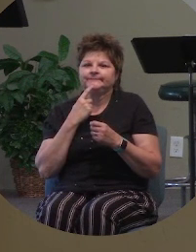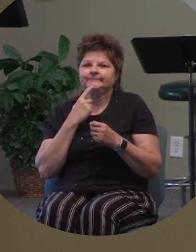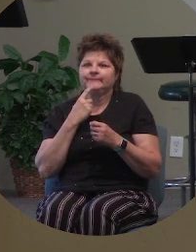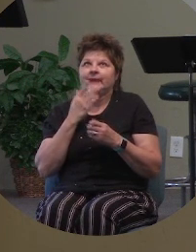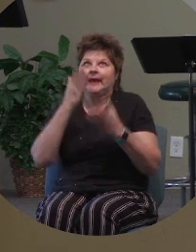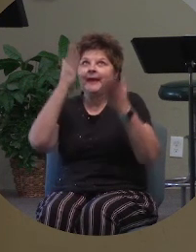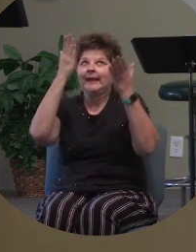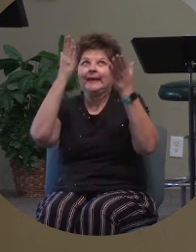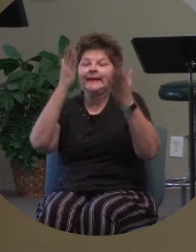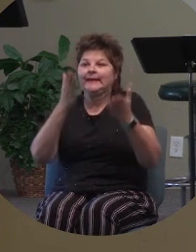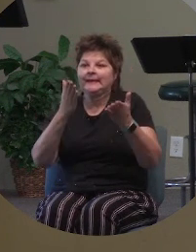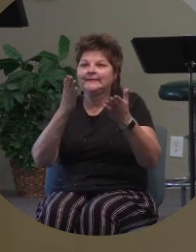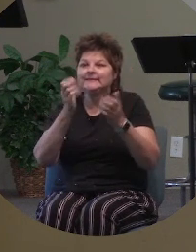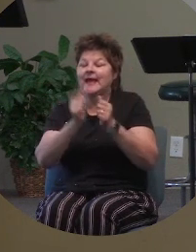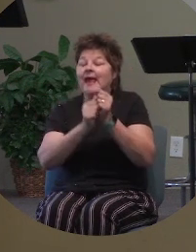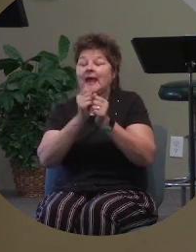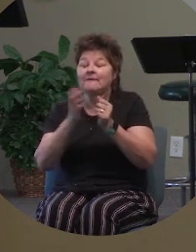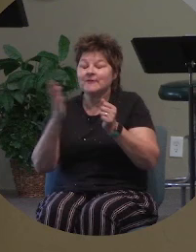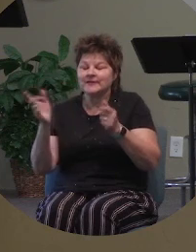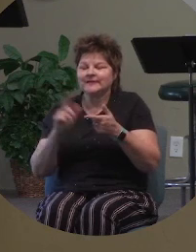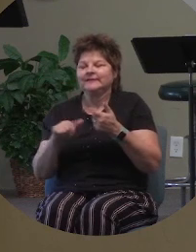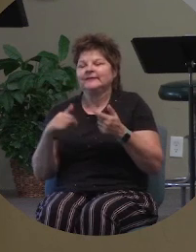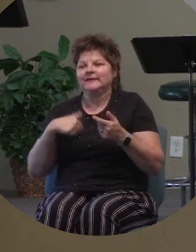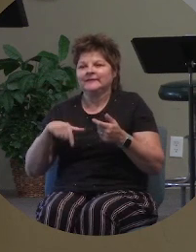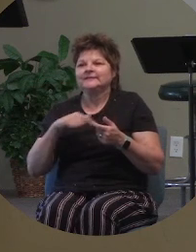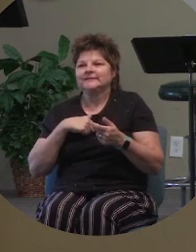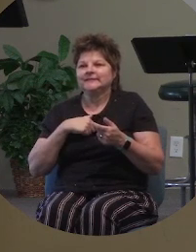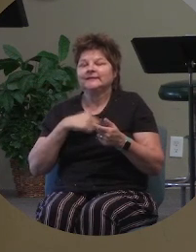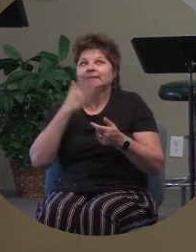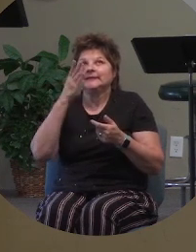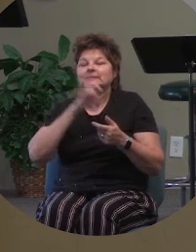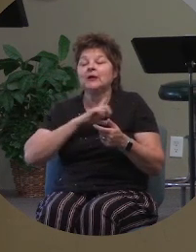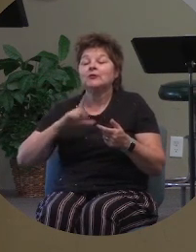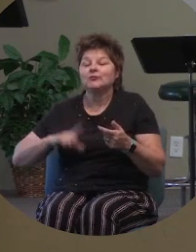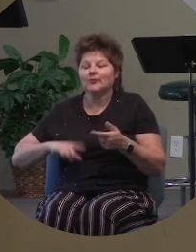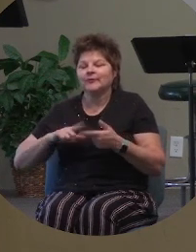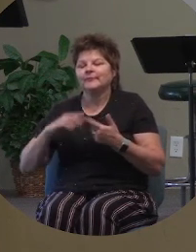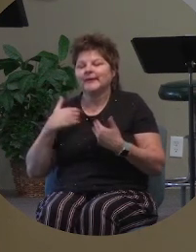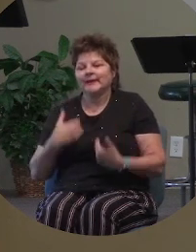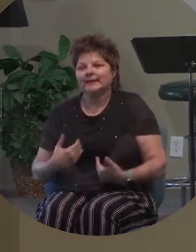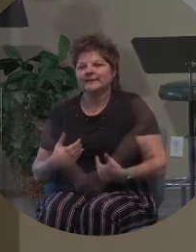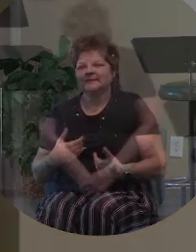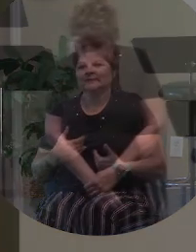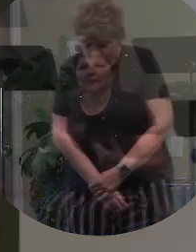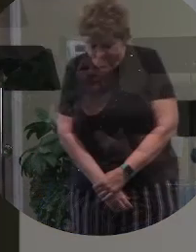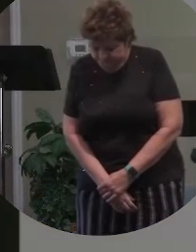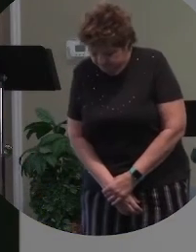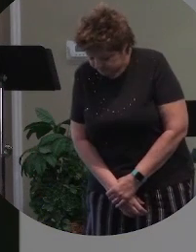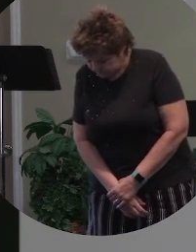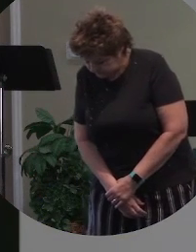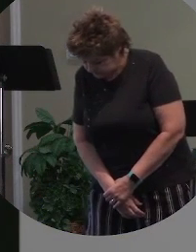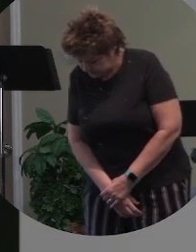He is. He's everything to us. He is Lord to me. So let's sing that.